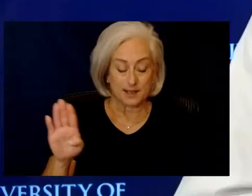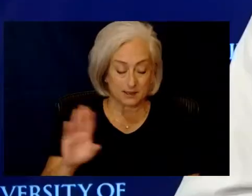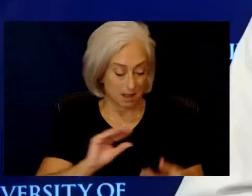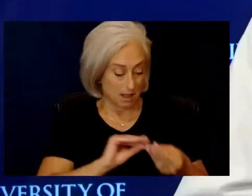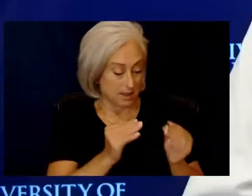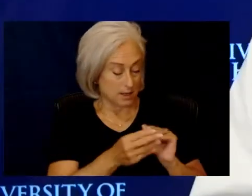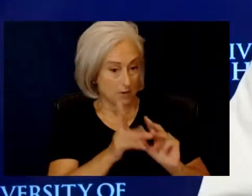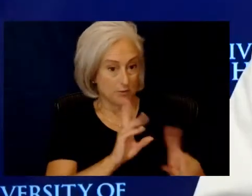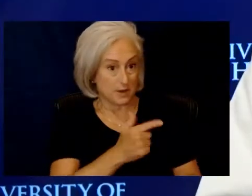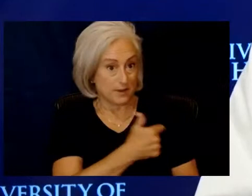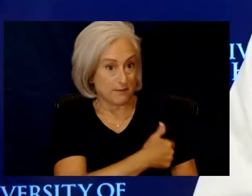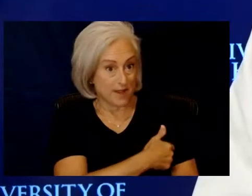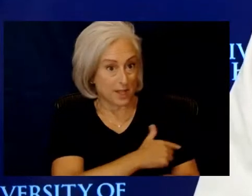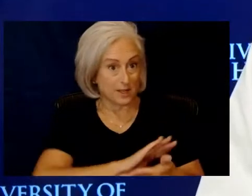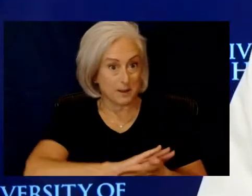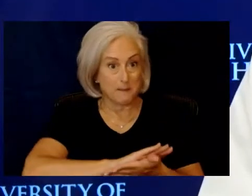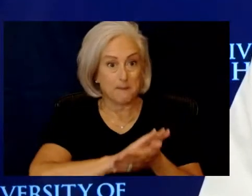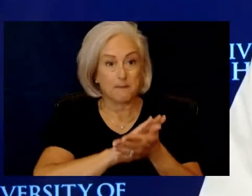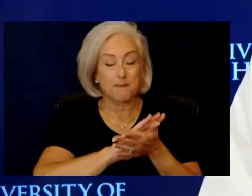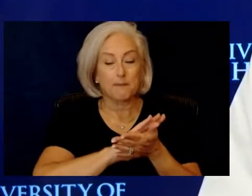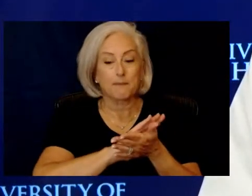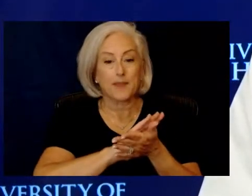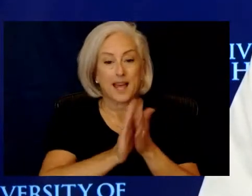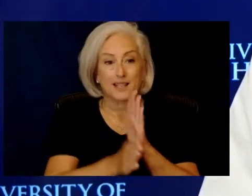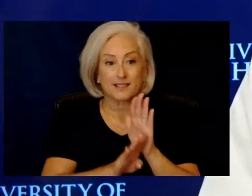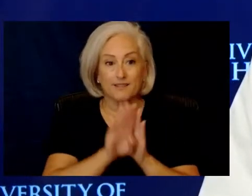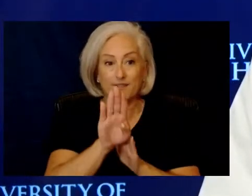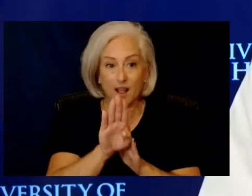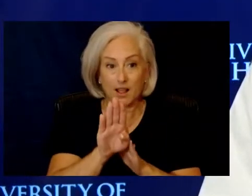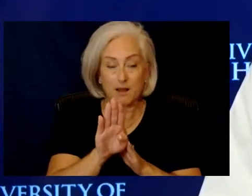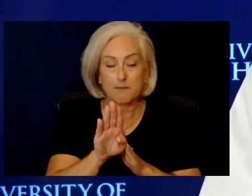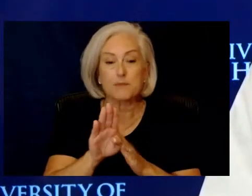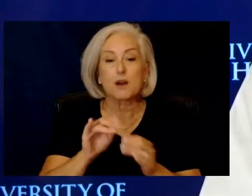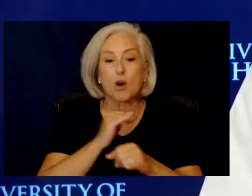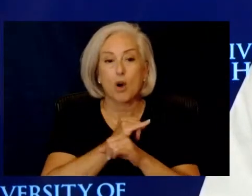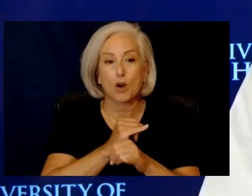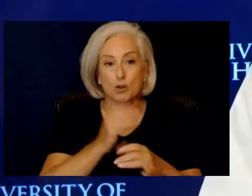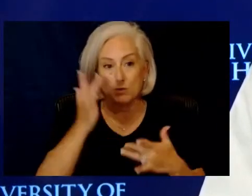develop an autoimmune disease versus the people who develop an autoimmune disease.